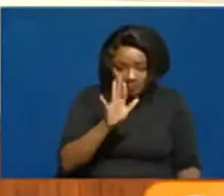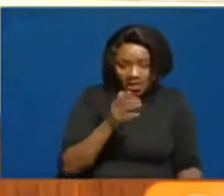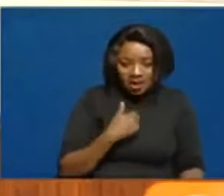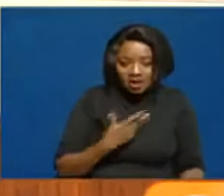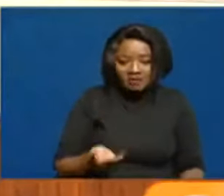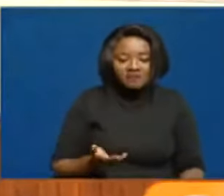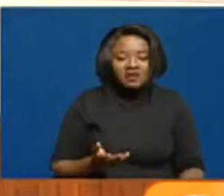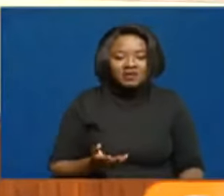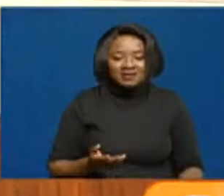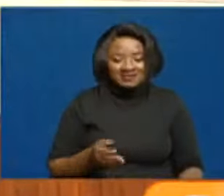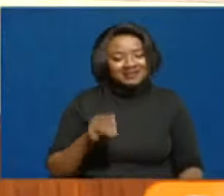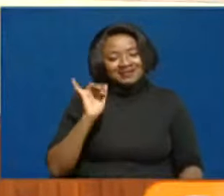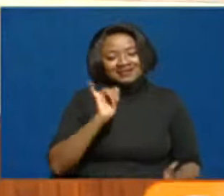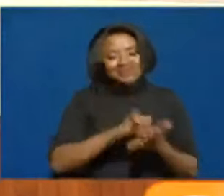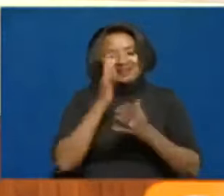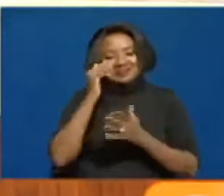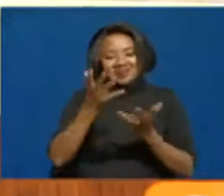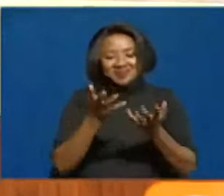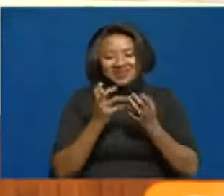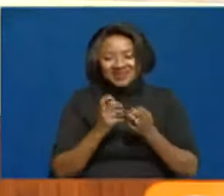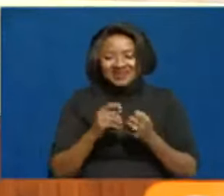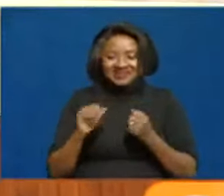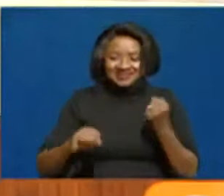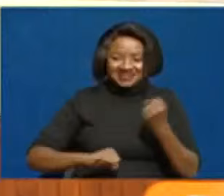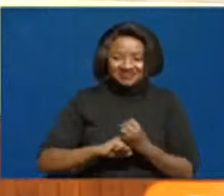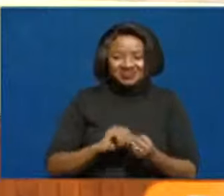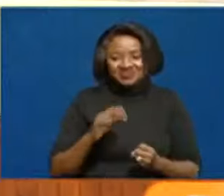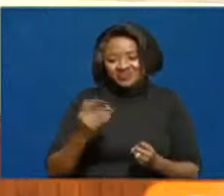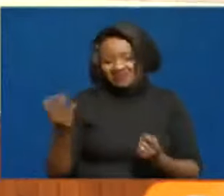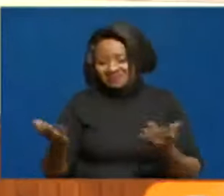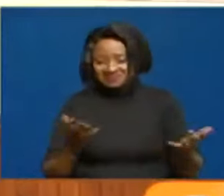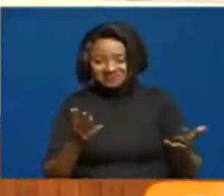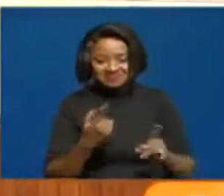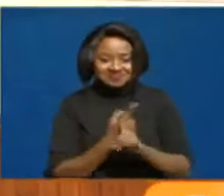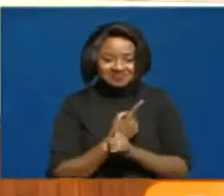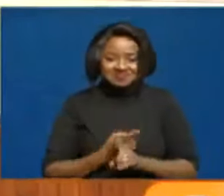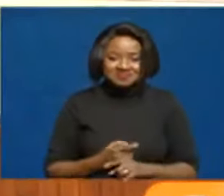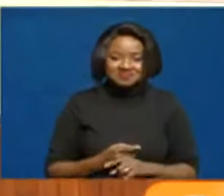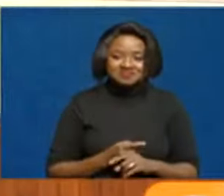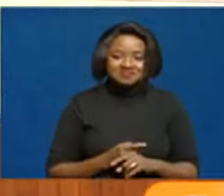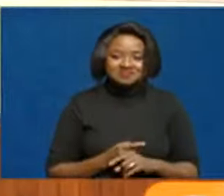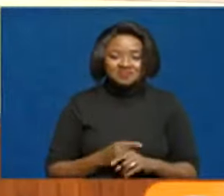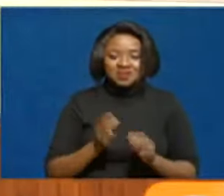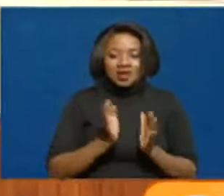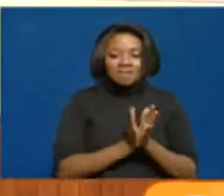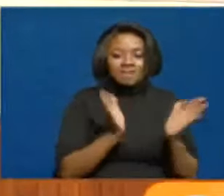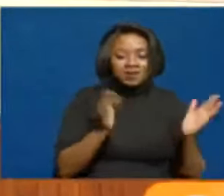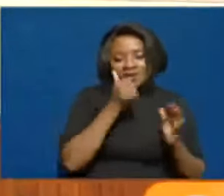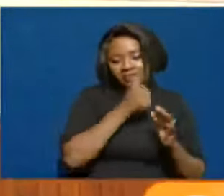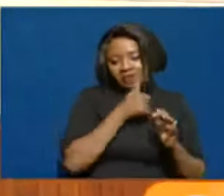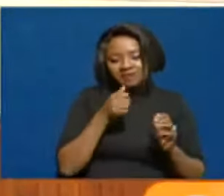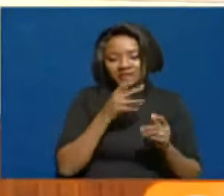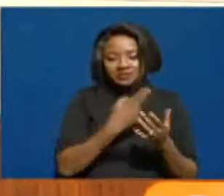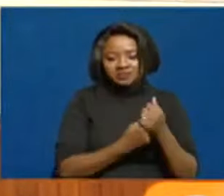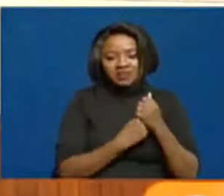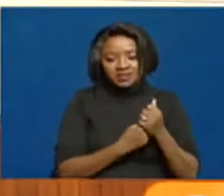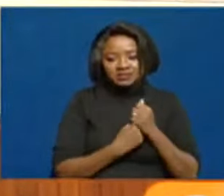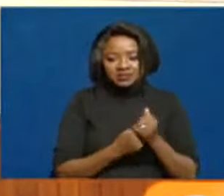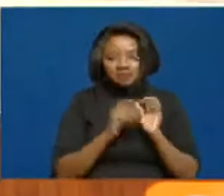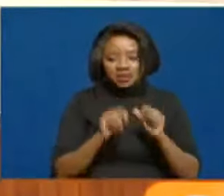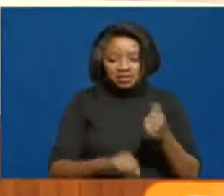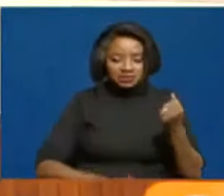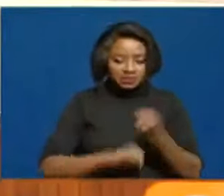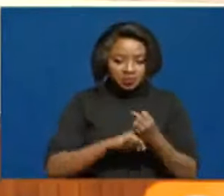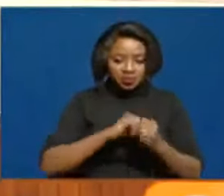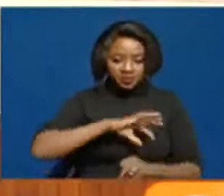of like support. And the incentive that he was talking about. We need the PPP, public-private partnership, so that they can support the